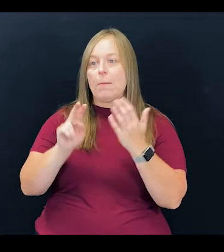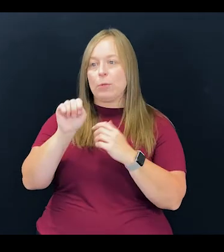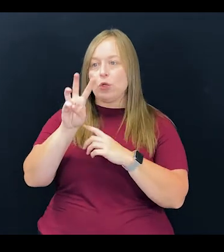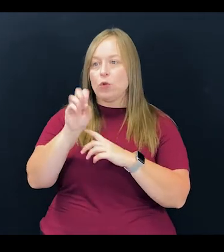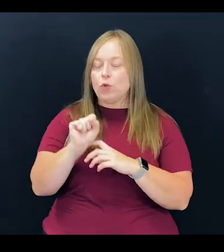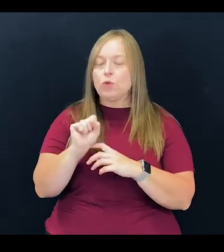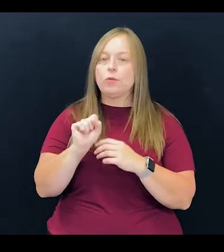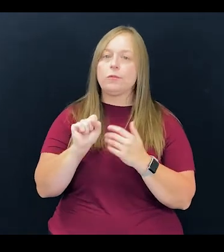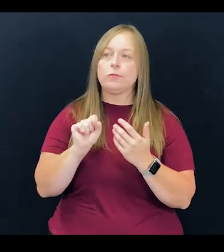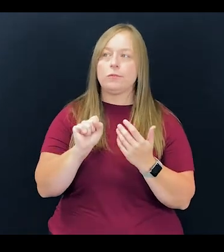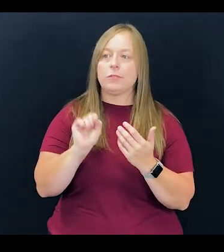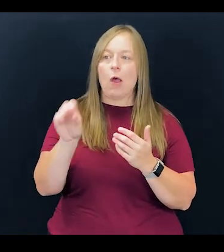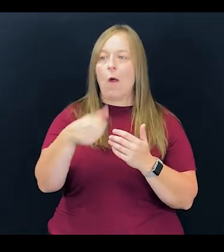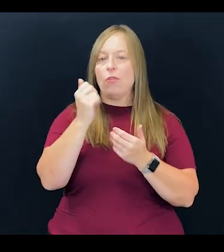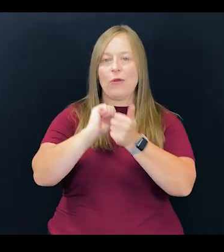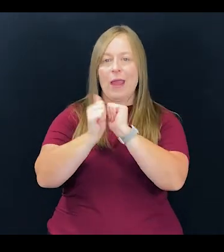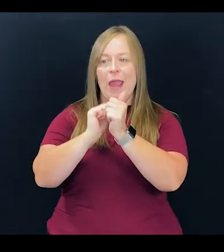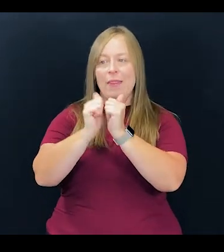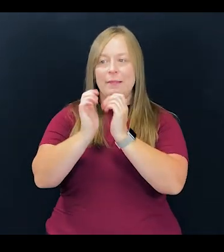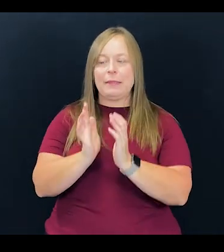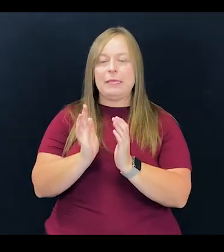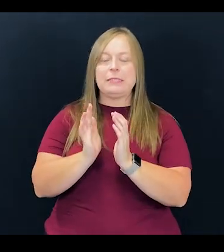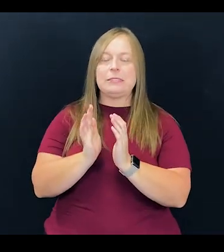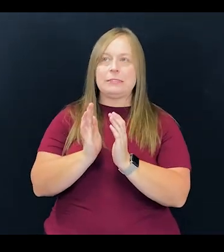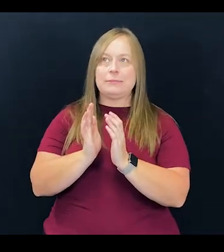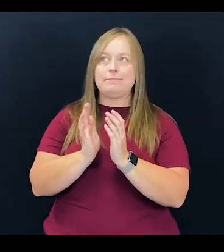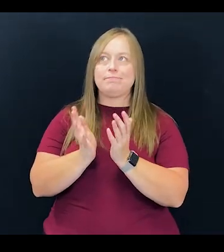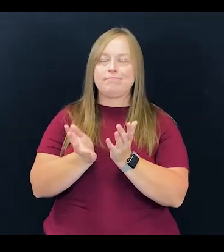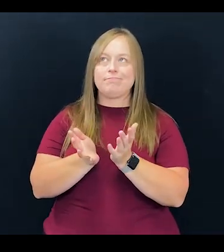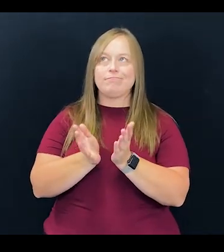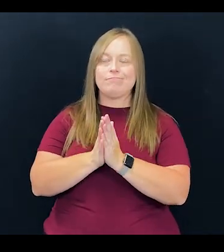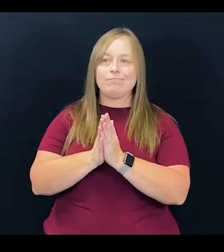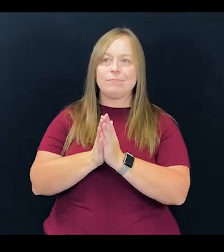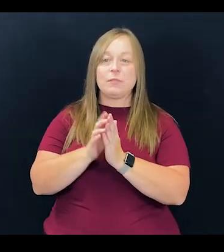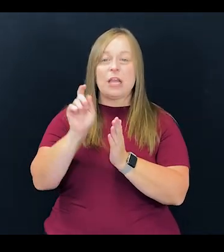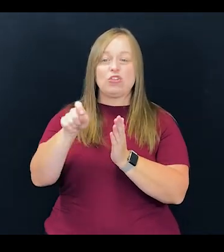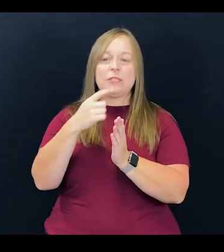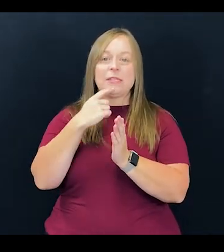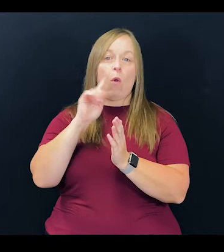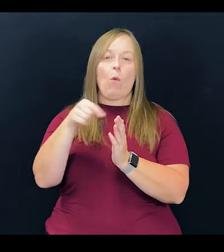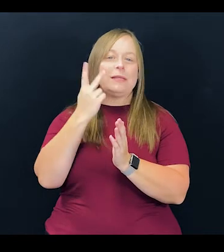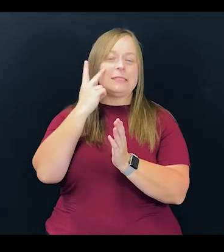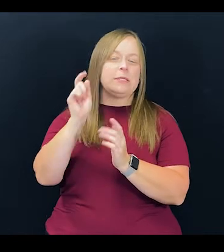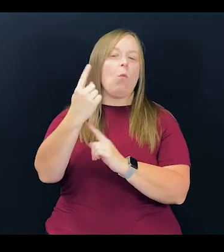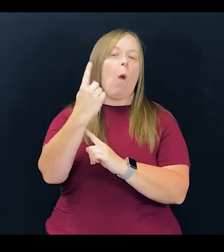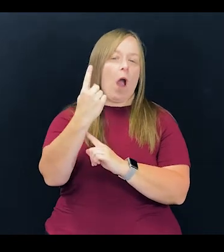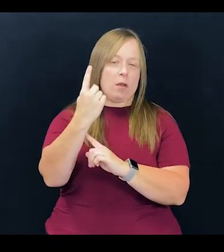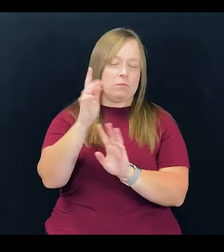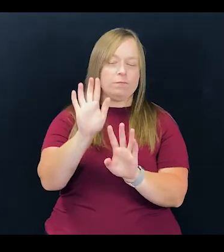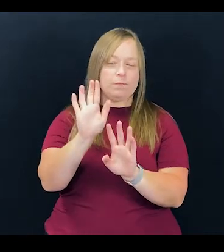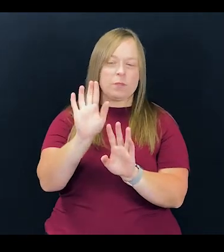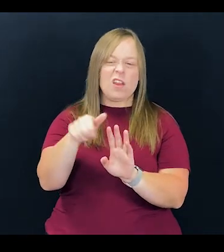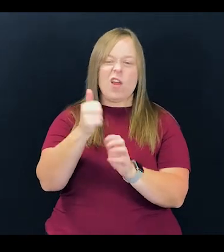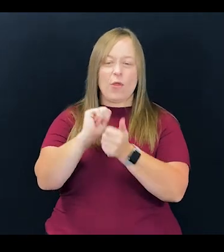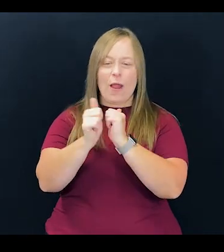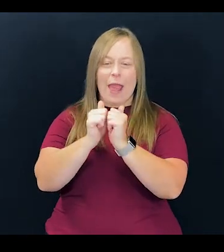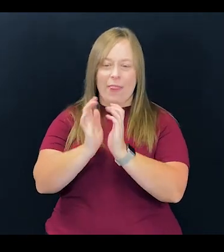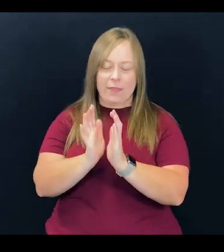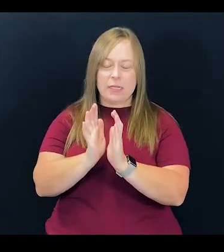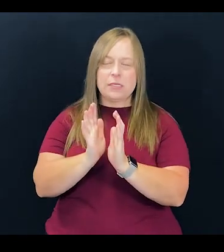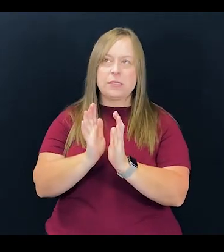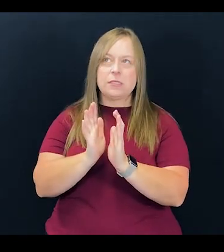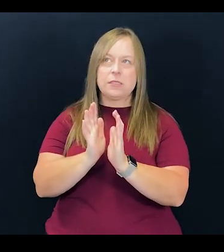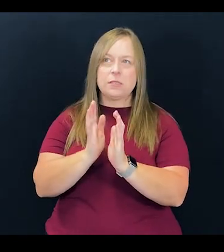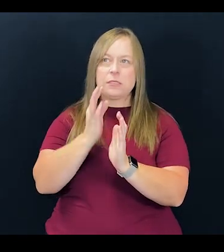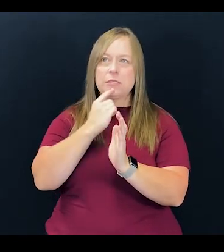there has been some news of other athletes that are, I should say, I've only seen one where